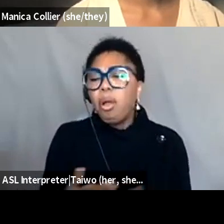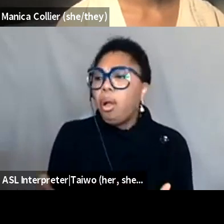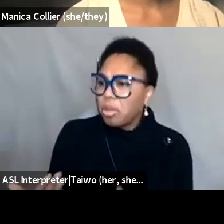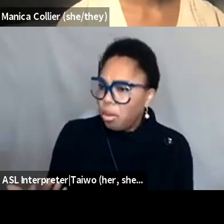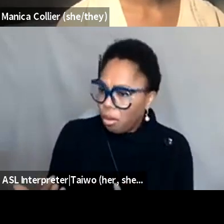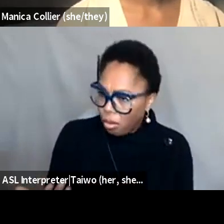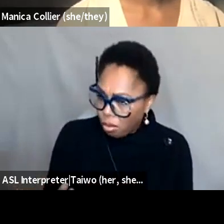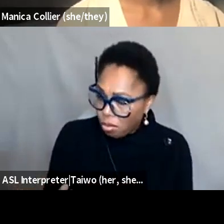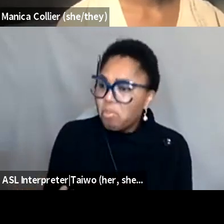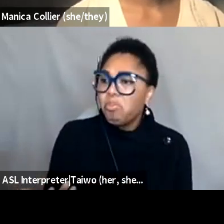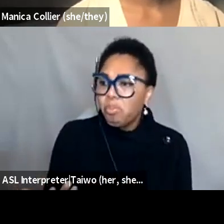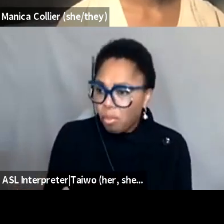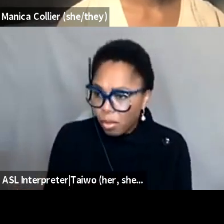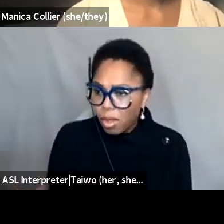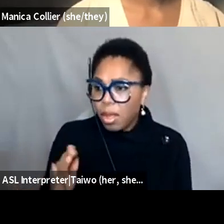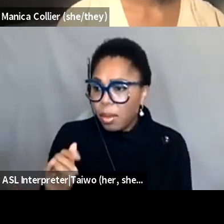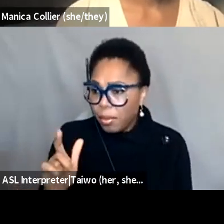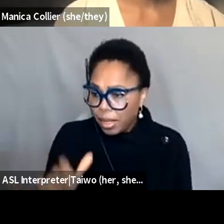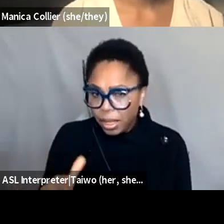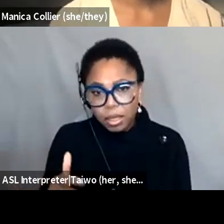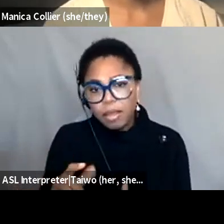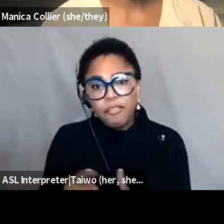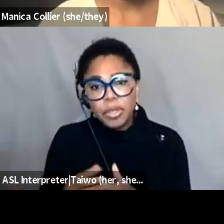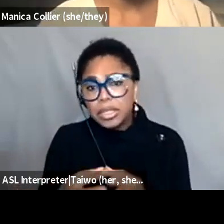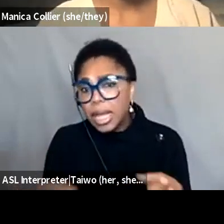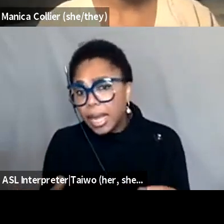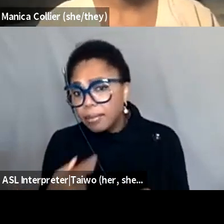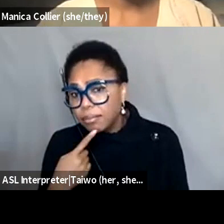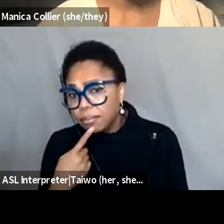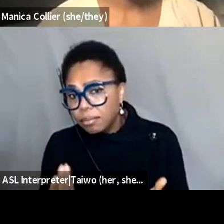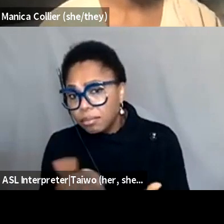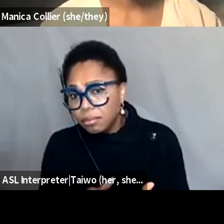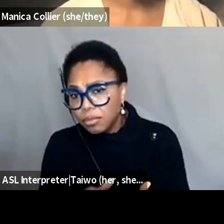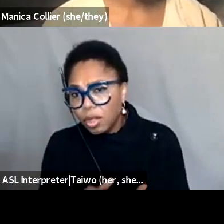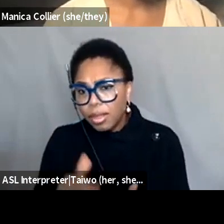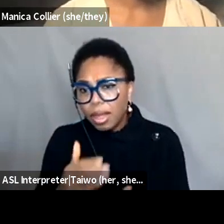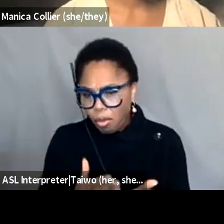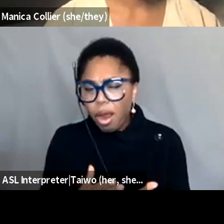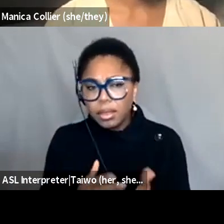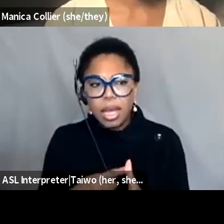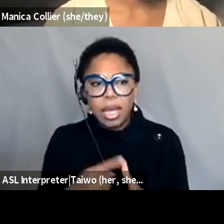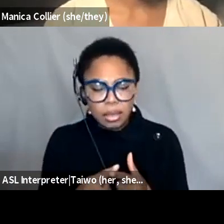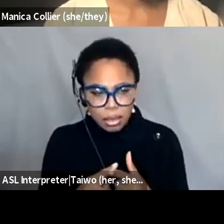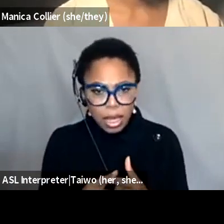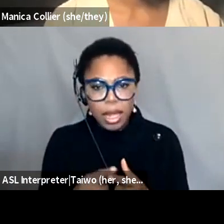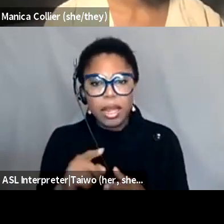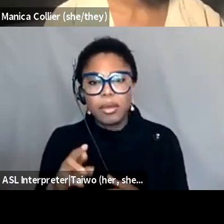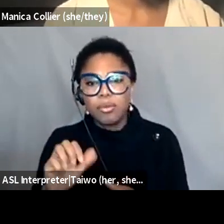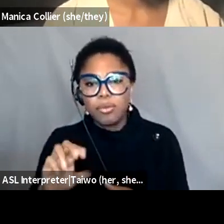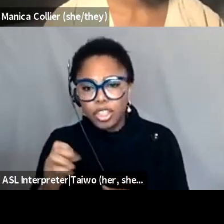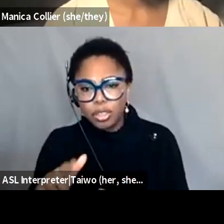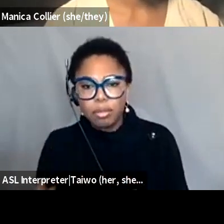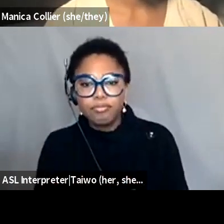So Bailey, why don't you say your first line or that part of that line, and Rachel, you can jump in.